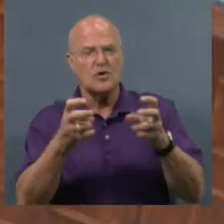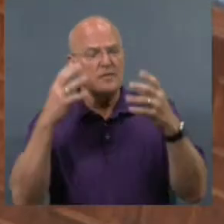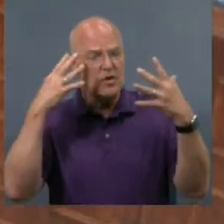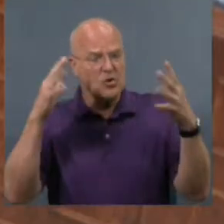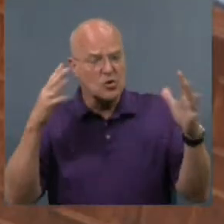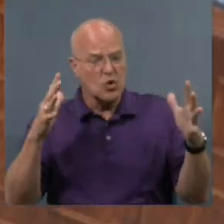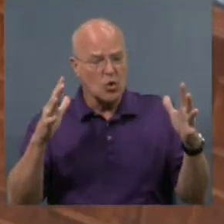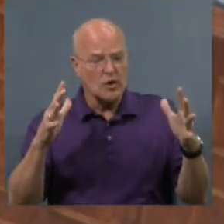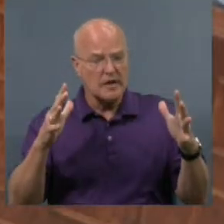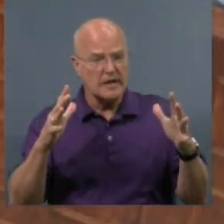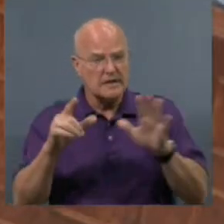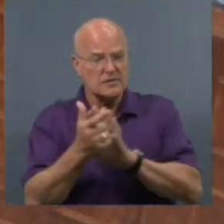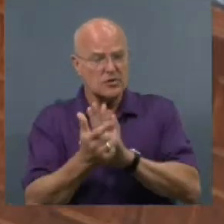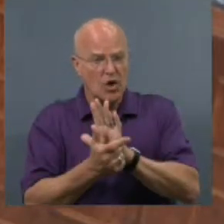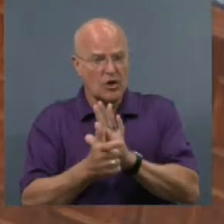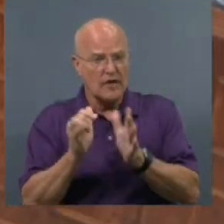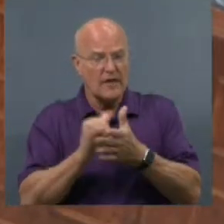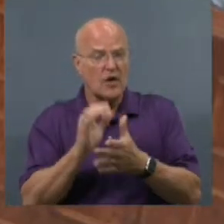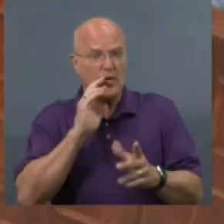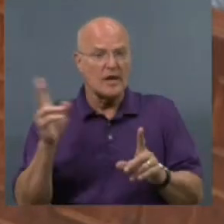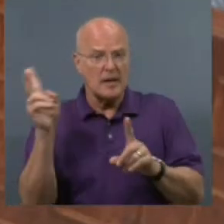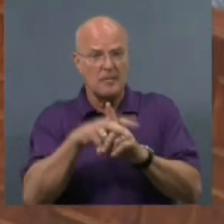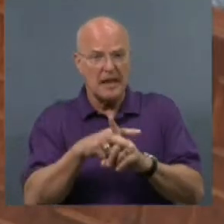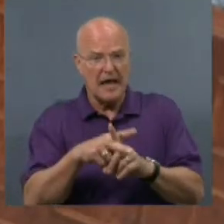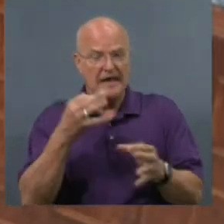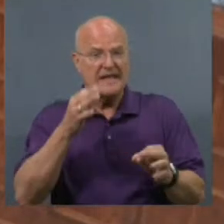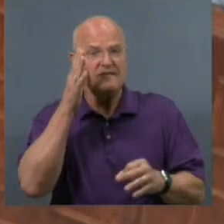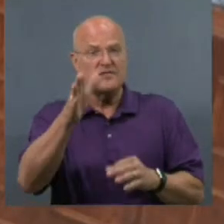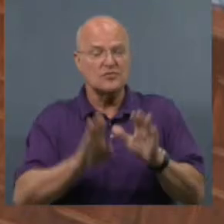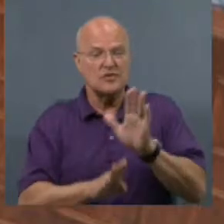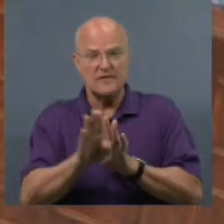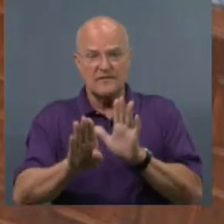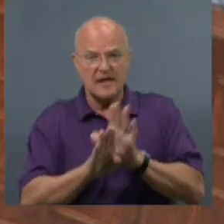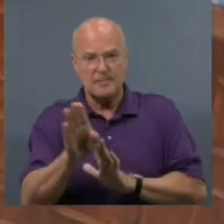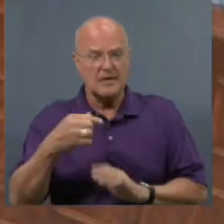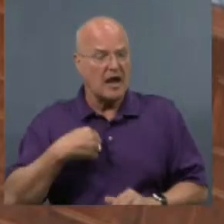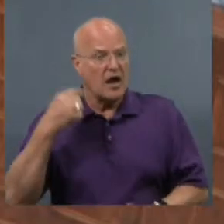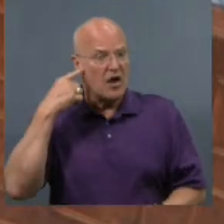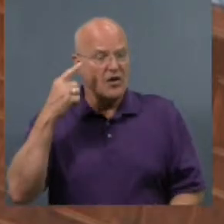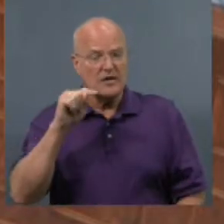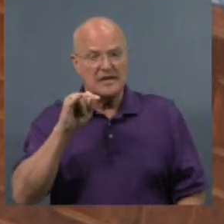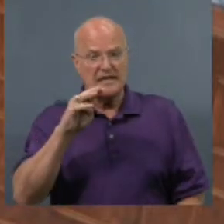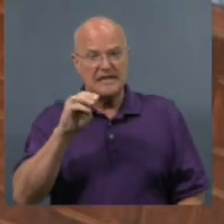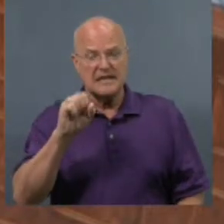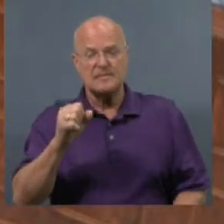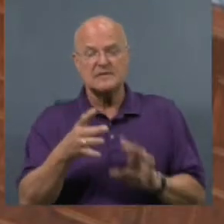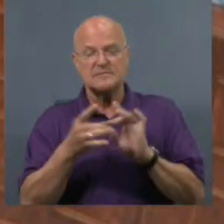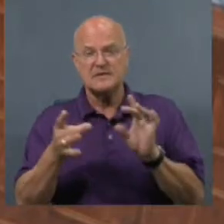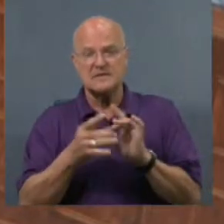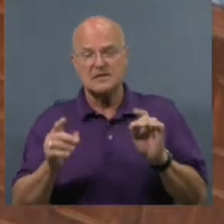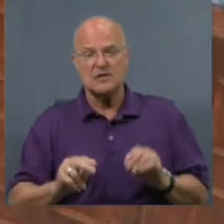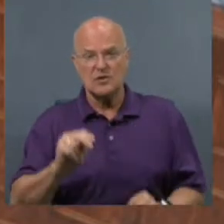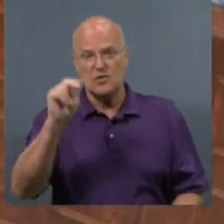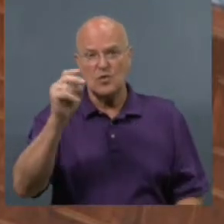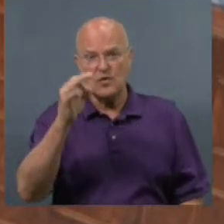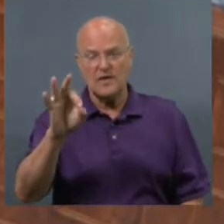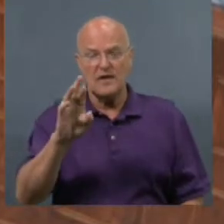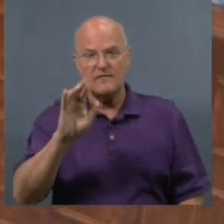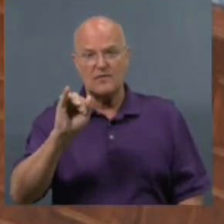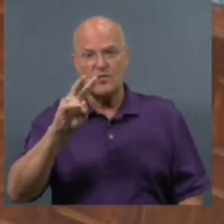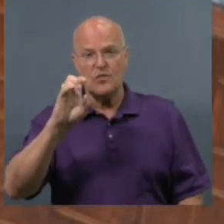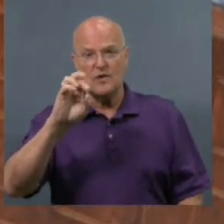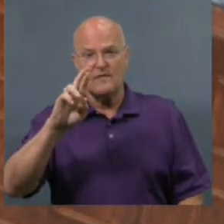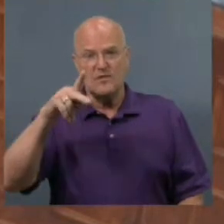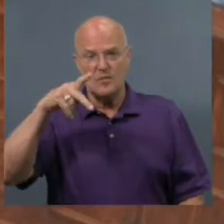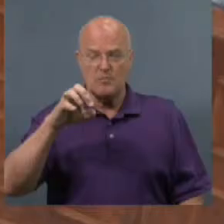noise ordinances, those will apply. So for any future development, and I heard Mr. Timmons just mentioned north of Riverport